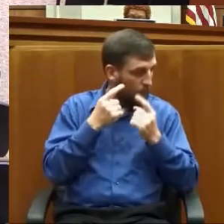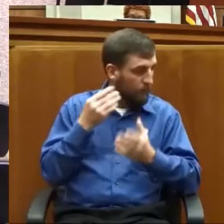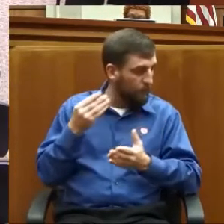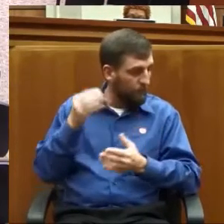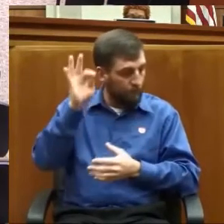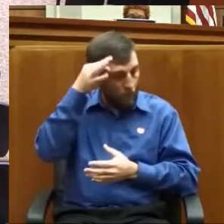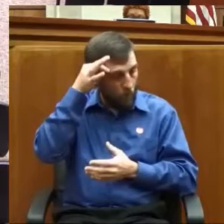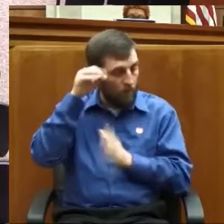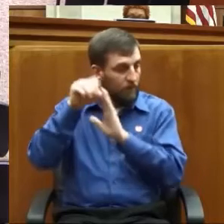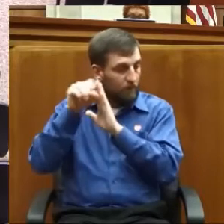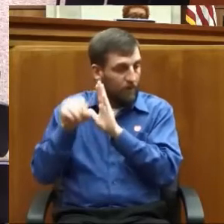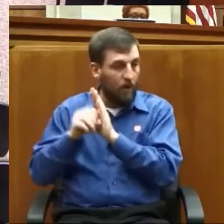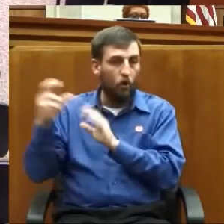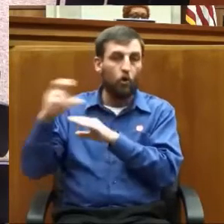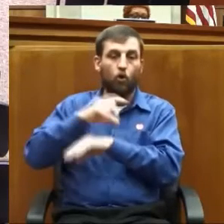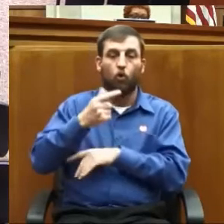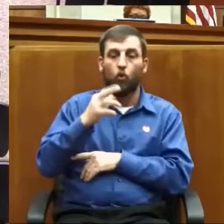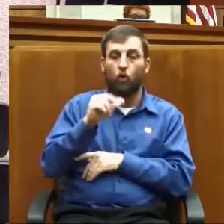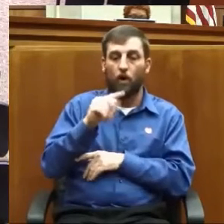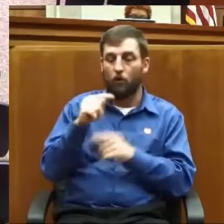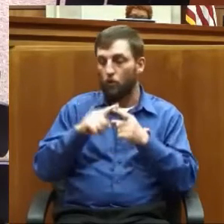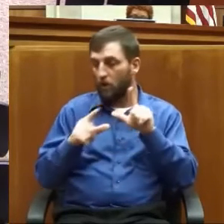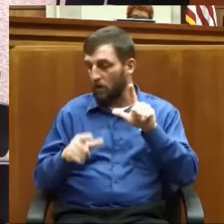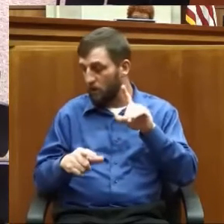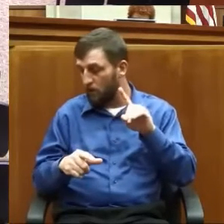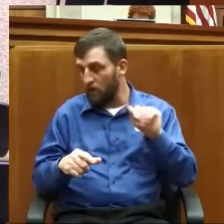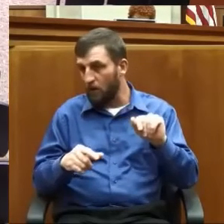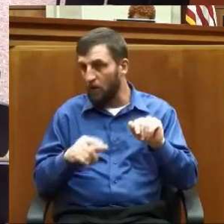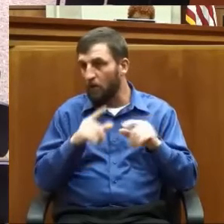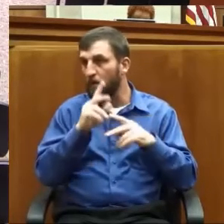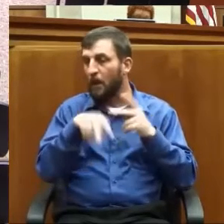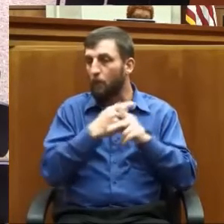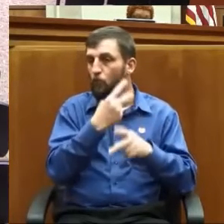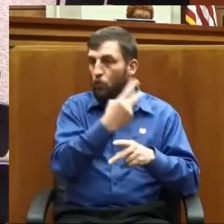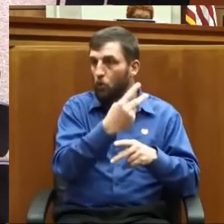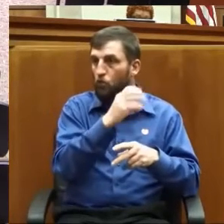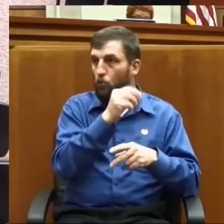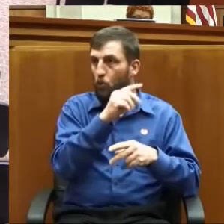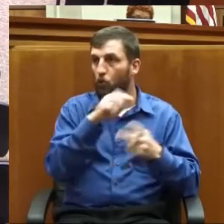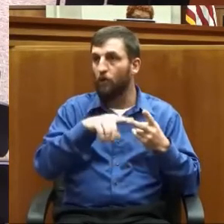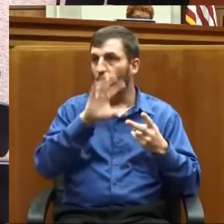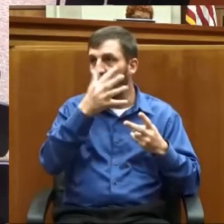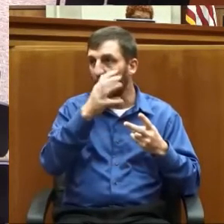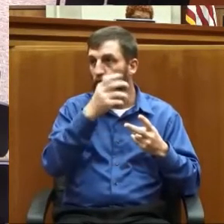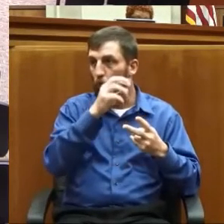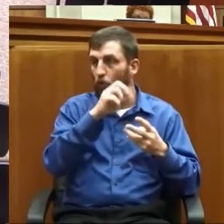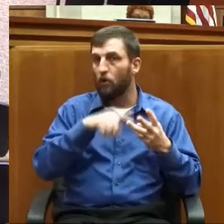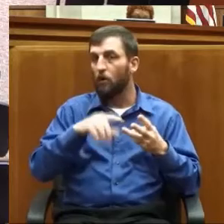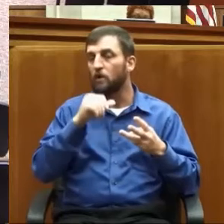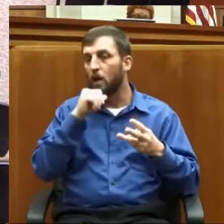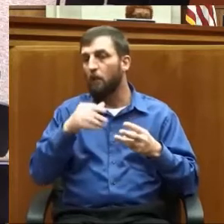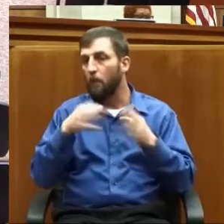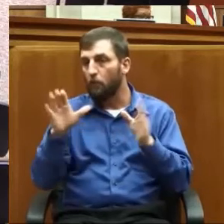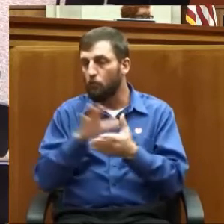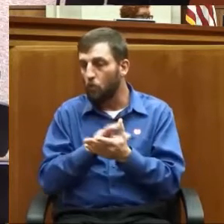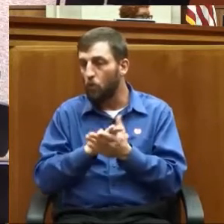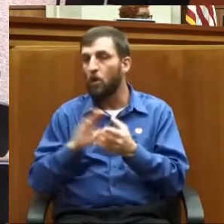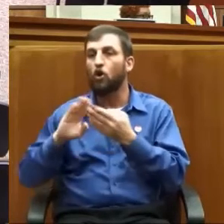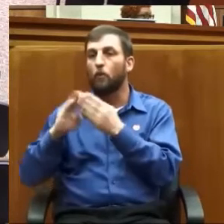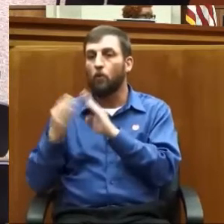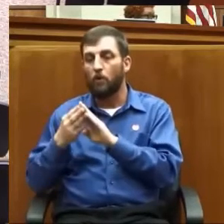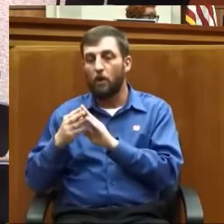of federal and state grants and allocations to LEAs, Type 2 charters, Type 5 charters, approved non-public schools, and